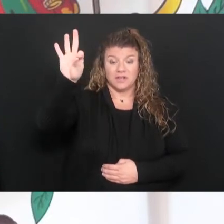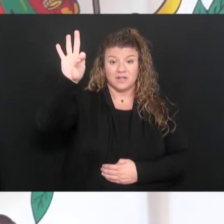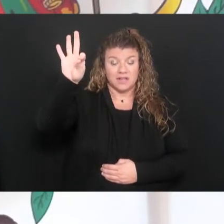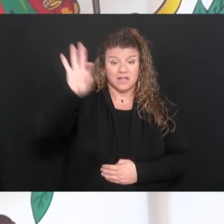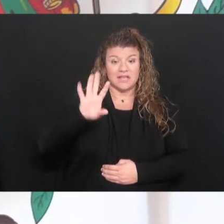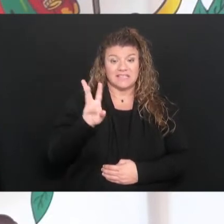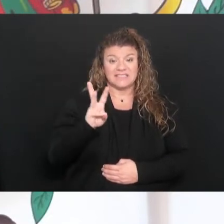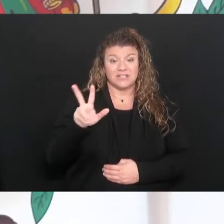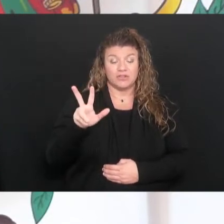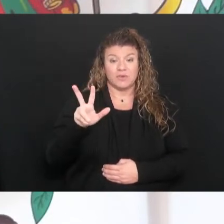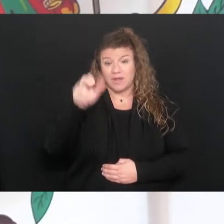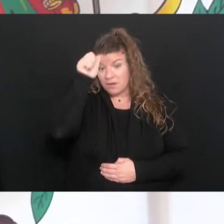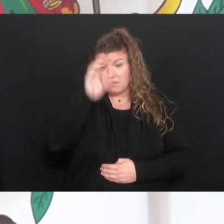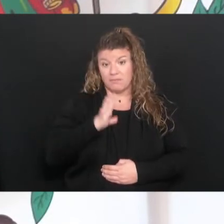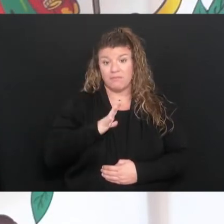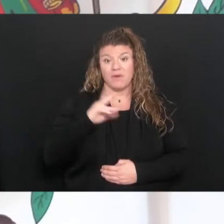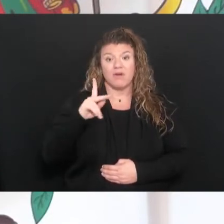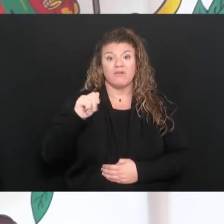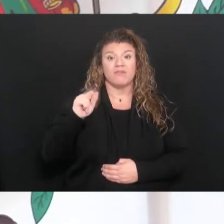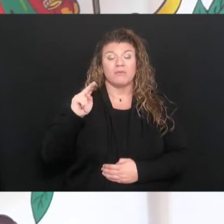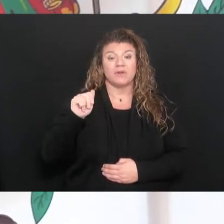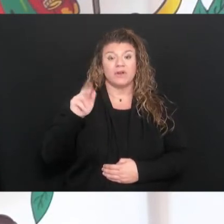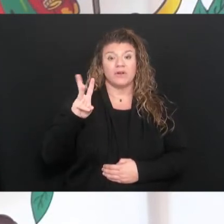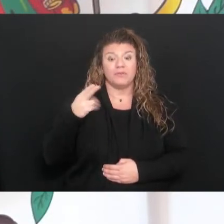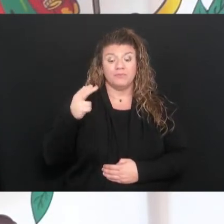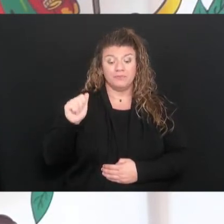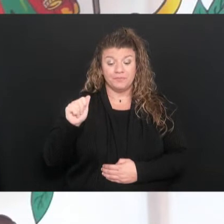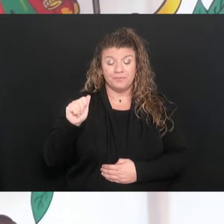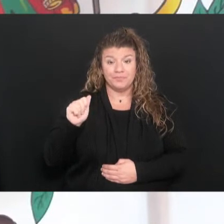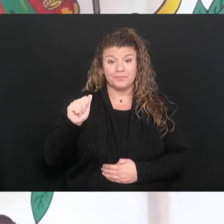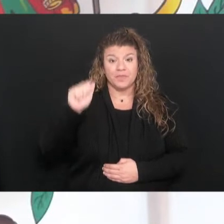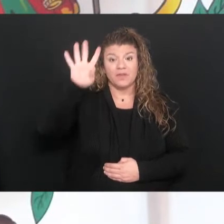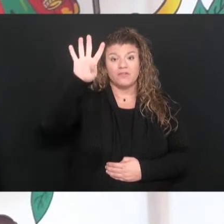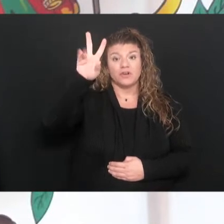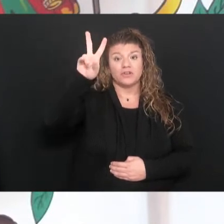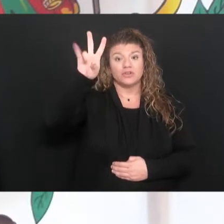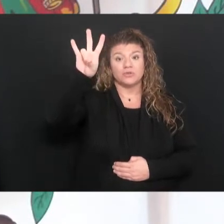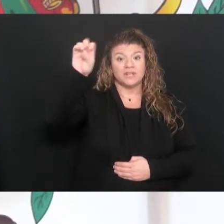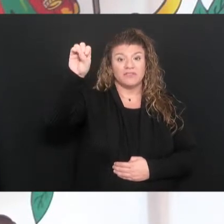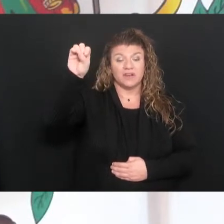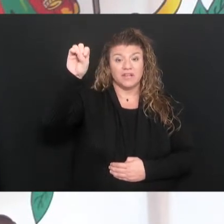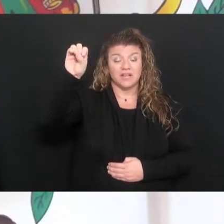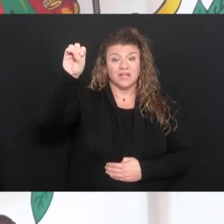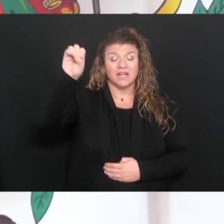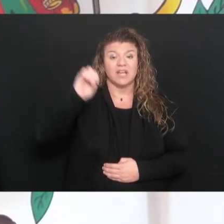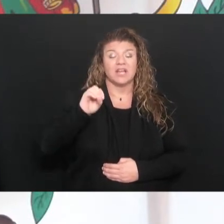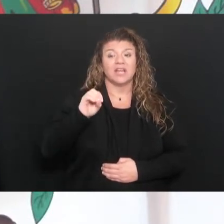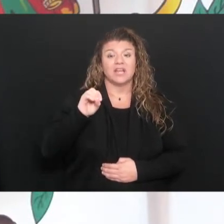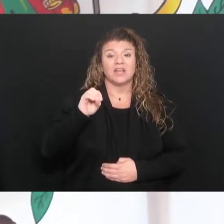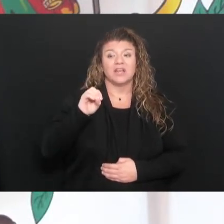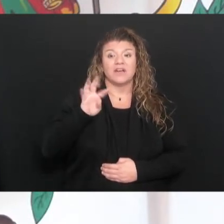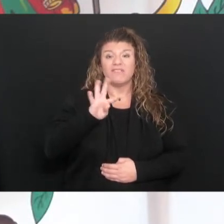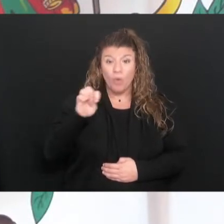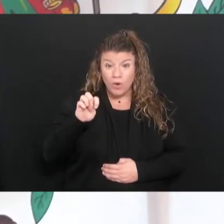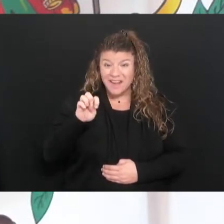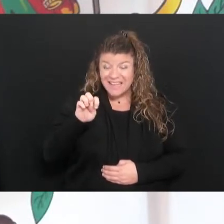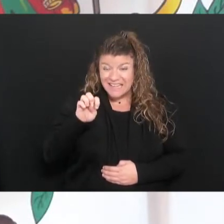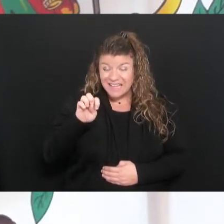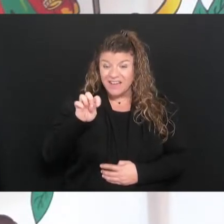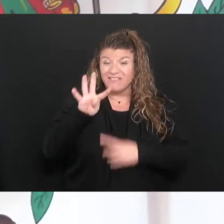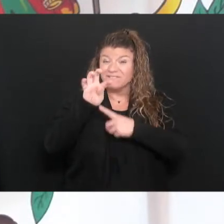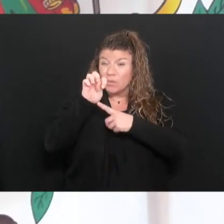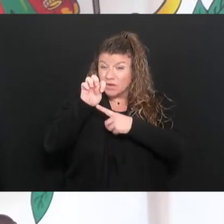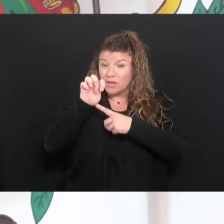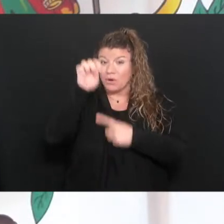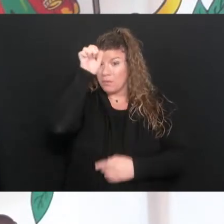a 63-year-old male from Kanawha County. The 4,270th death, a 40-year-old male